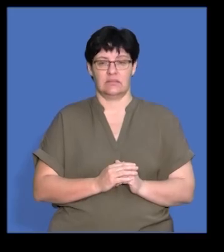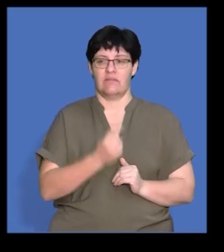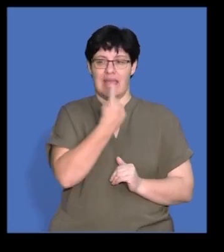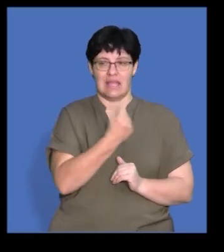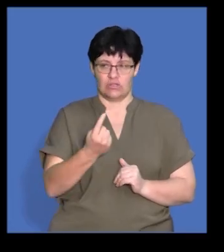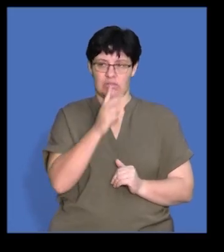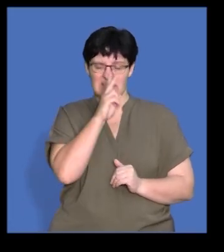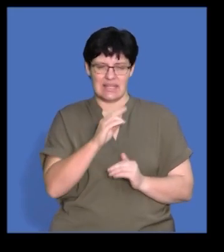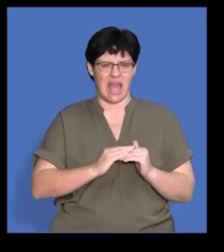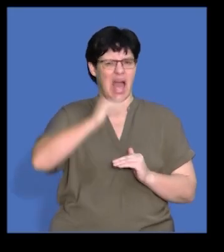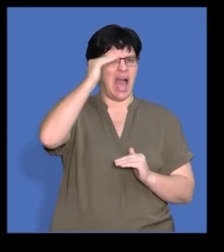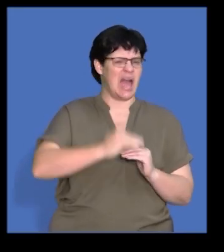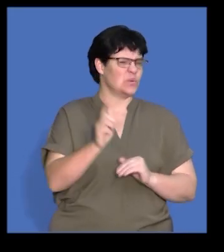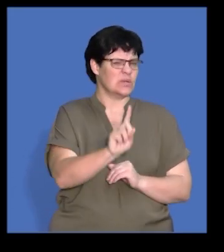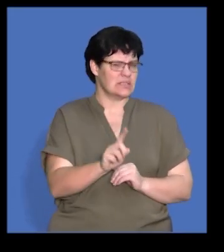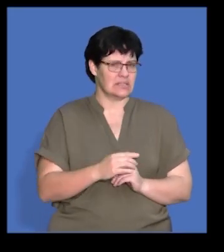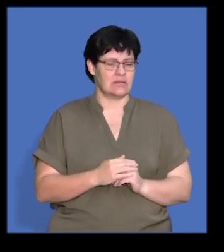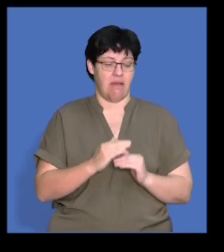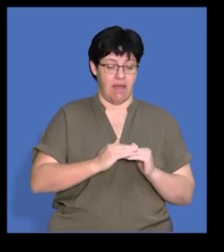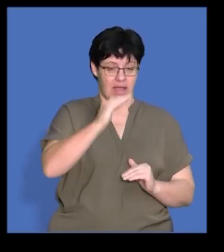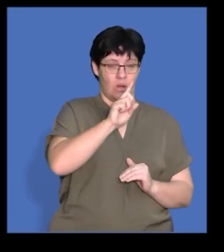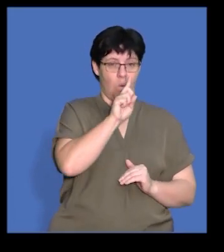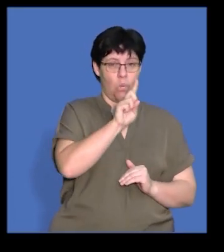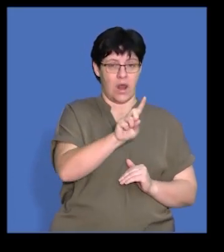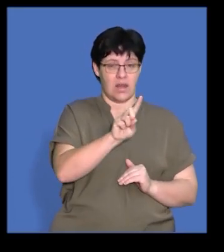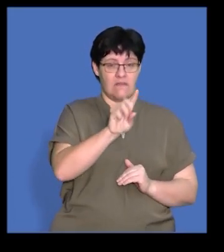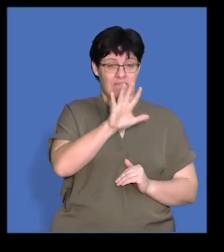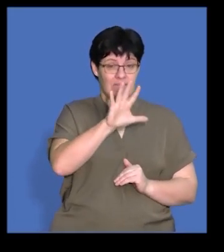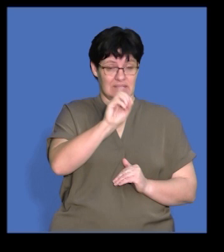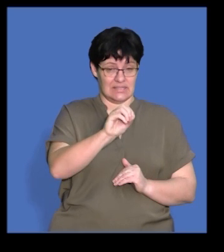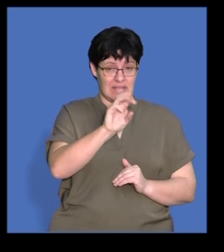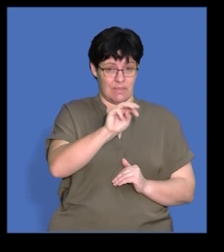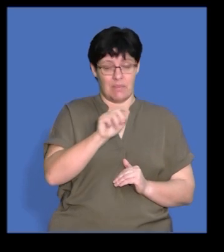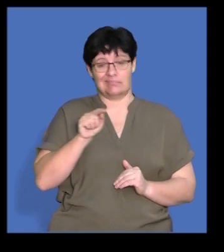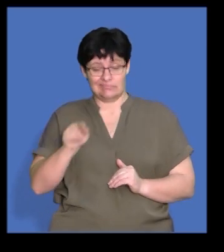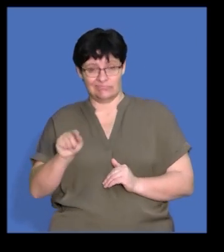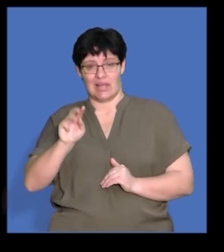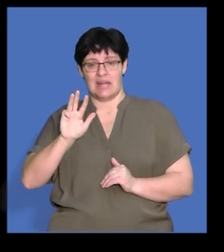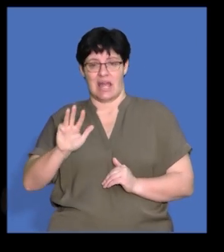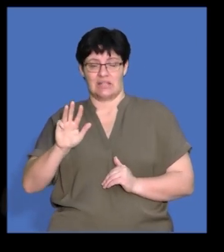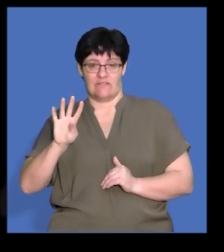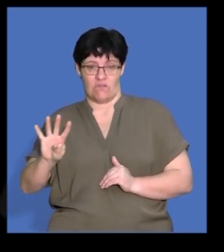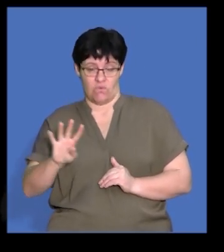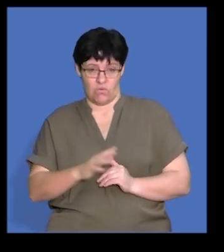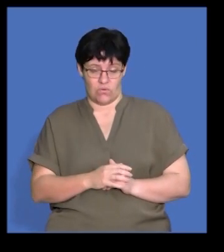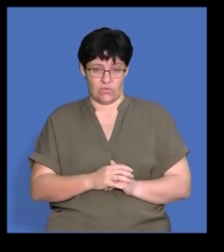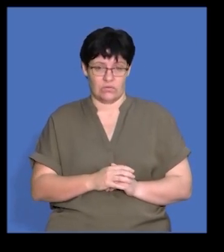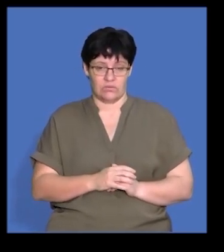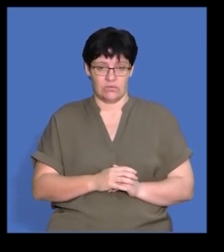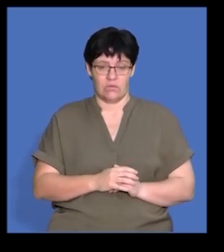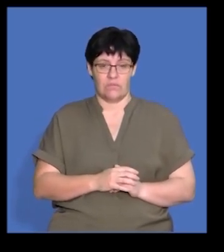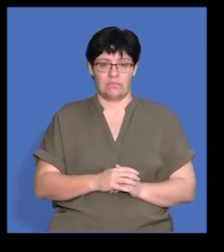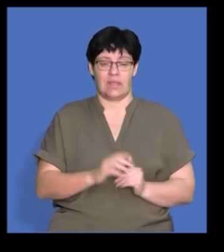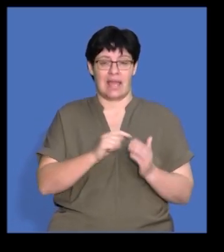let's just see what the heights were. So my height is 150 and 94. So we're going to do that on the